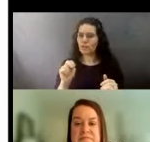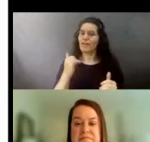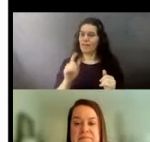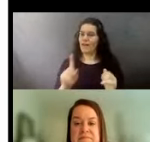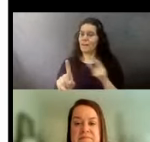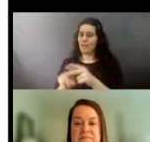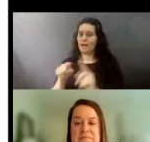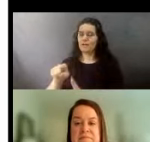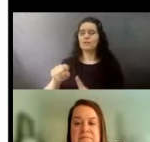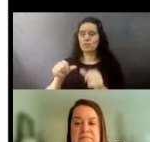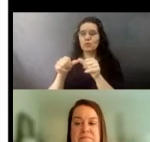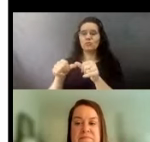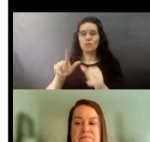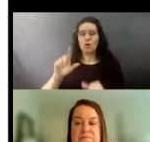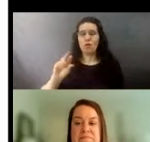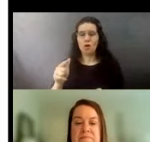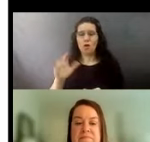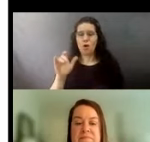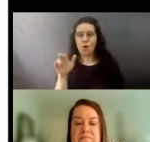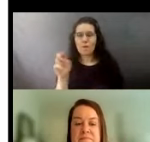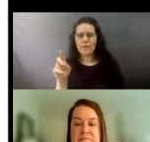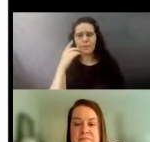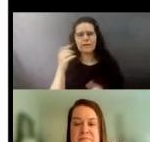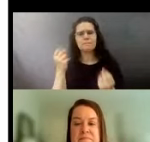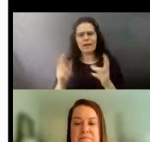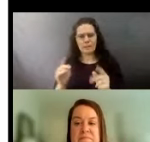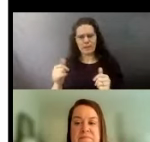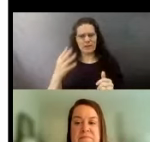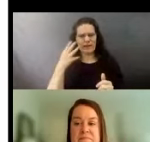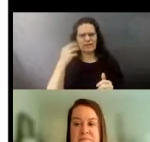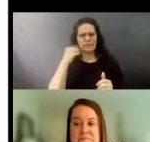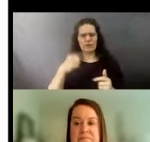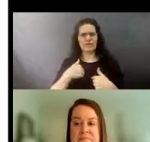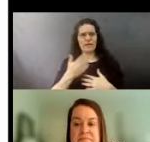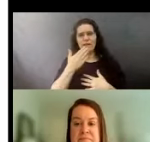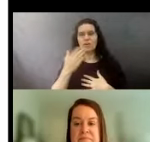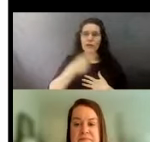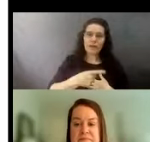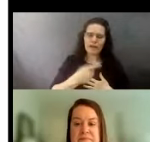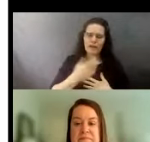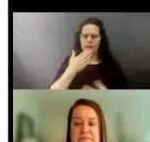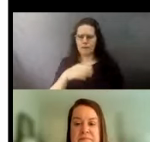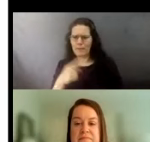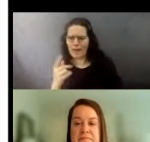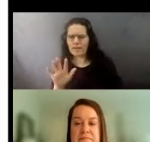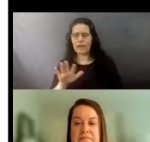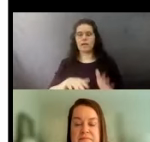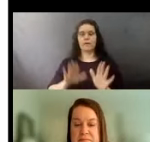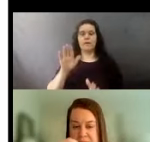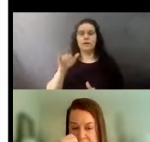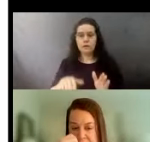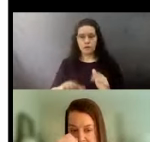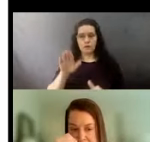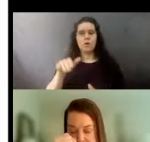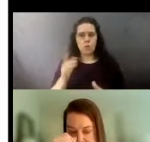it is, for many people, episodic, or people will have good days and bad days. And what the ADA Amendments